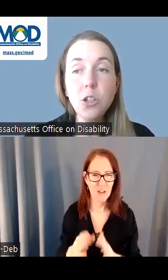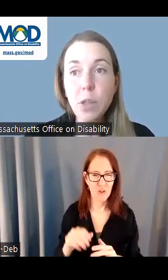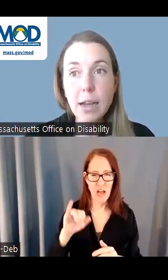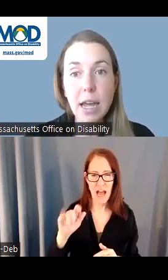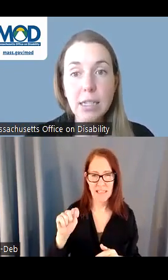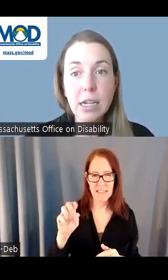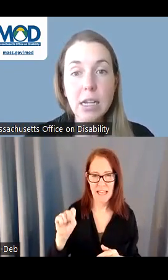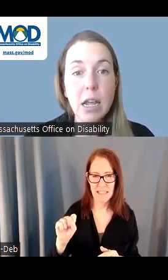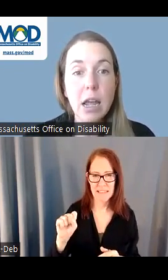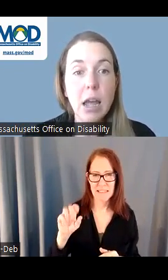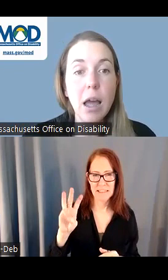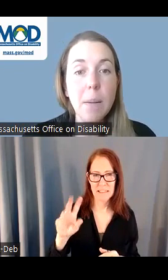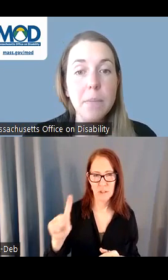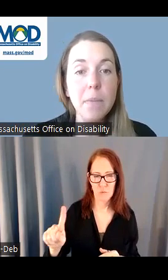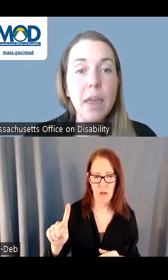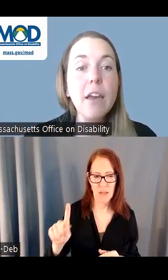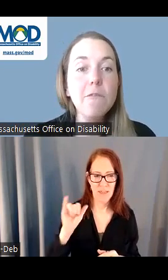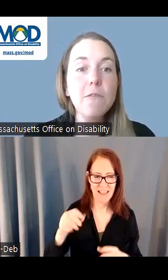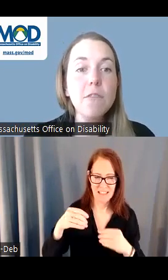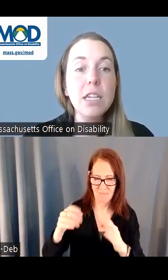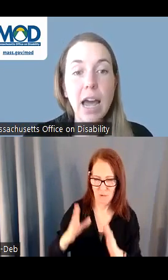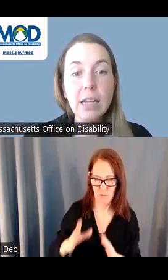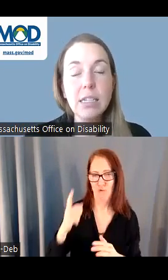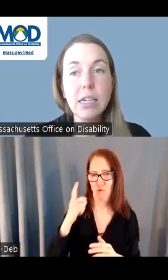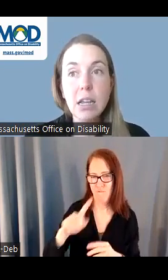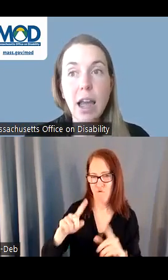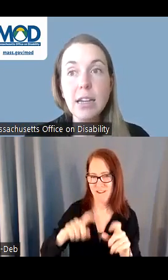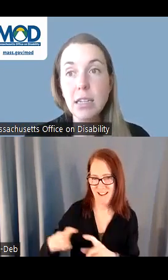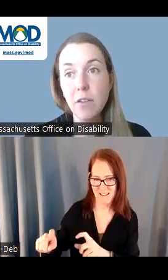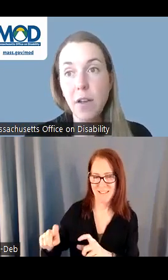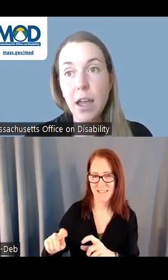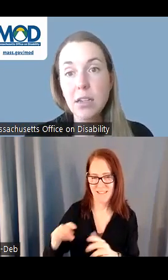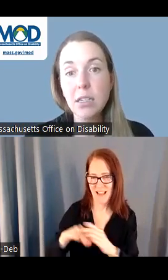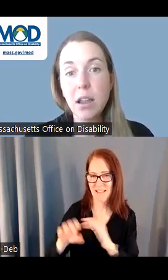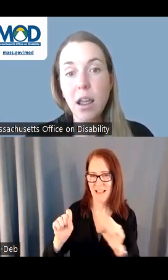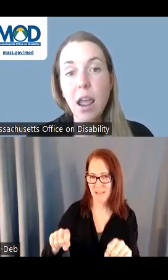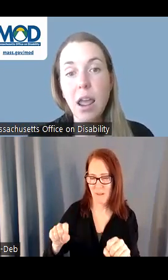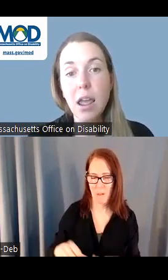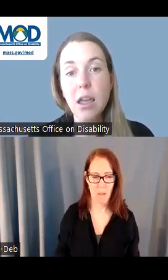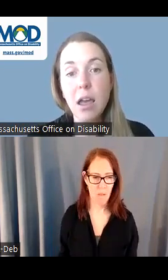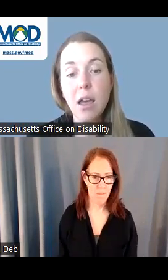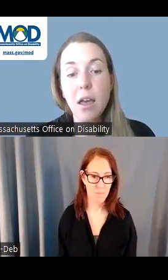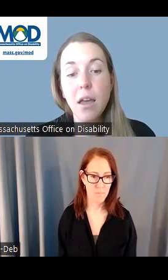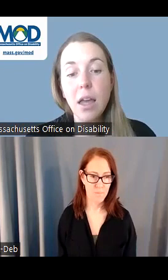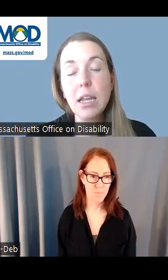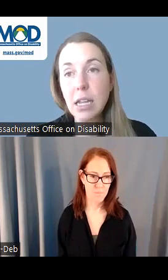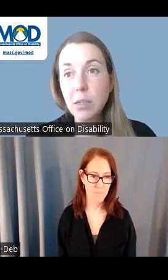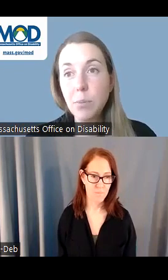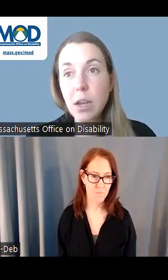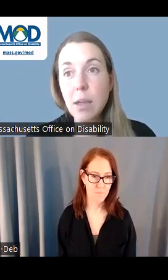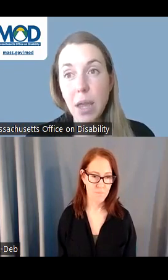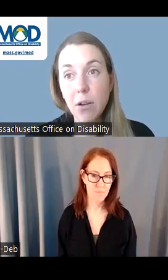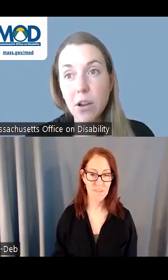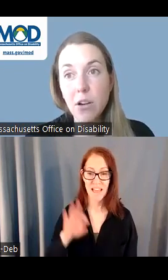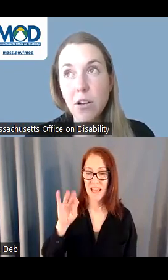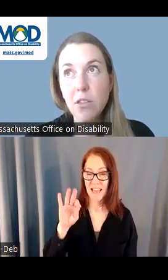to do that testing. If the testing identifies an